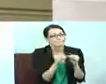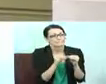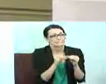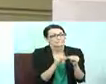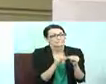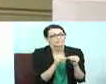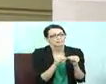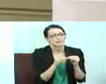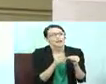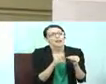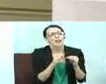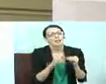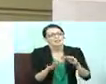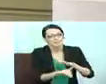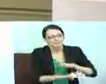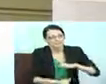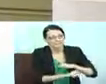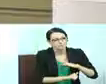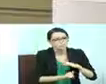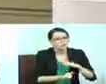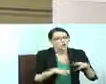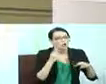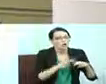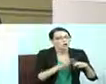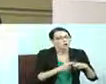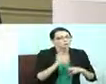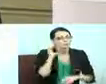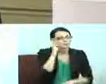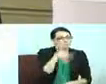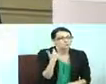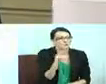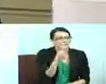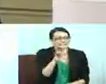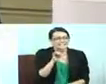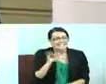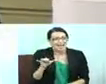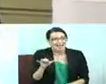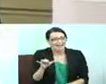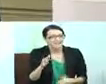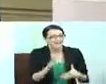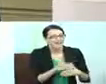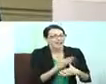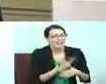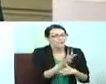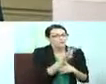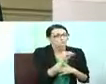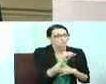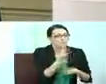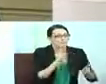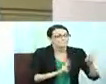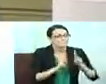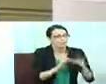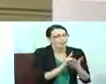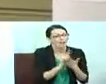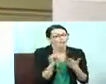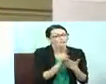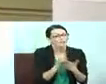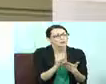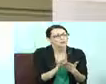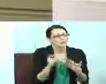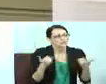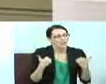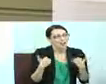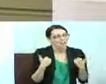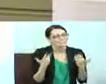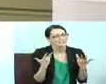called Beautiful Gate. Their attendance is running at an average of 40 people a week, and they're having